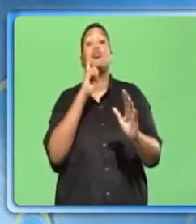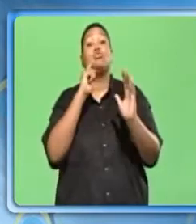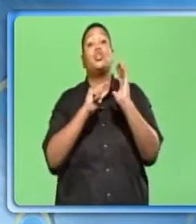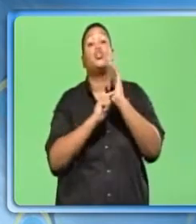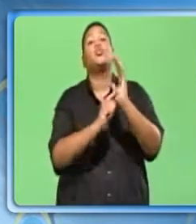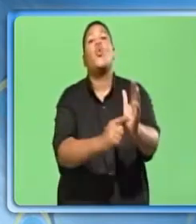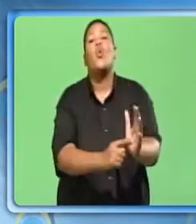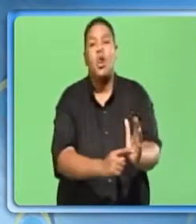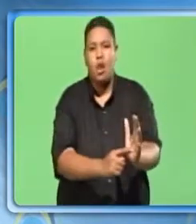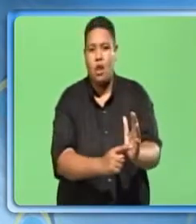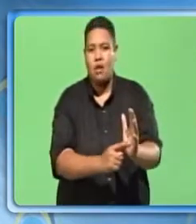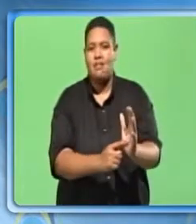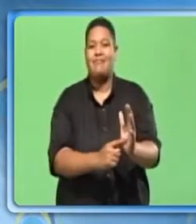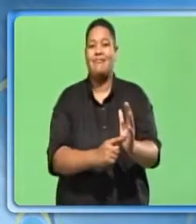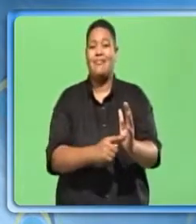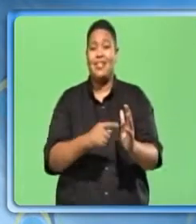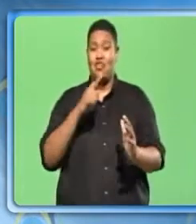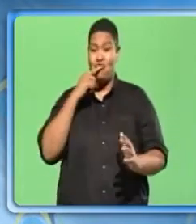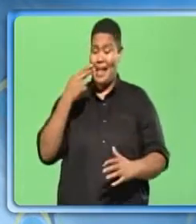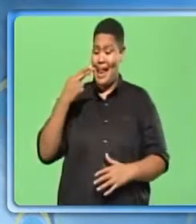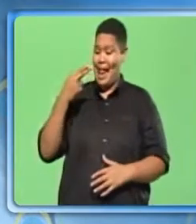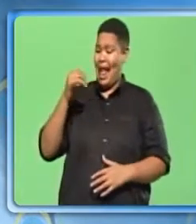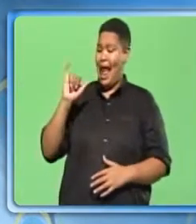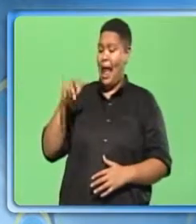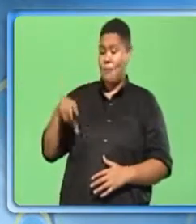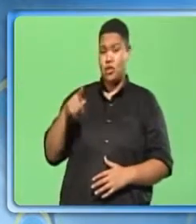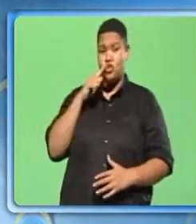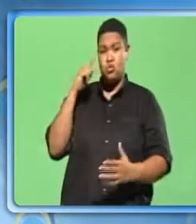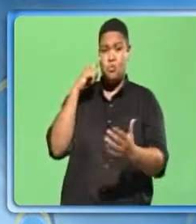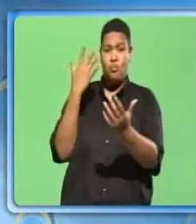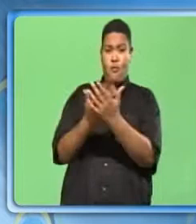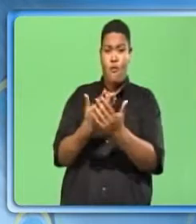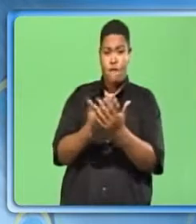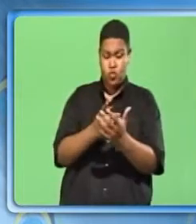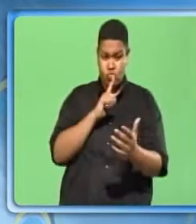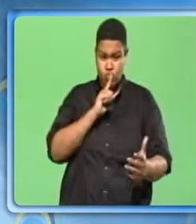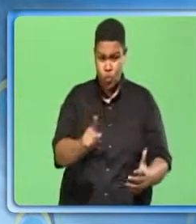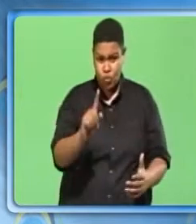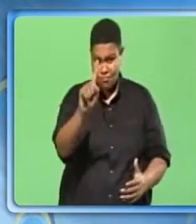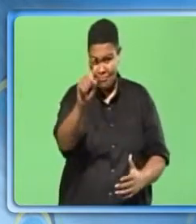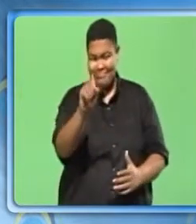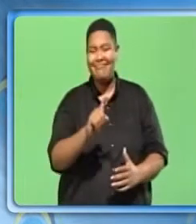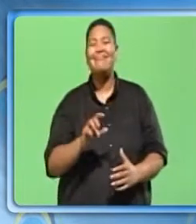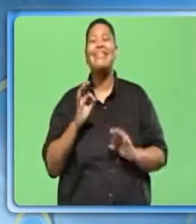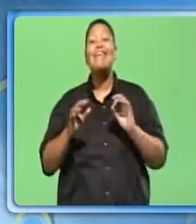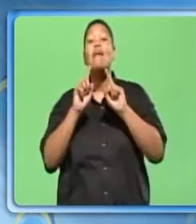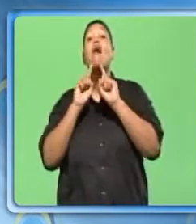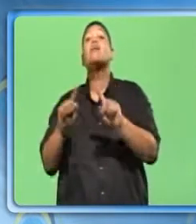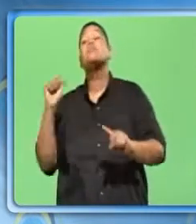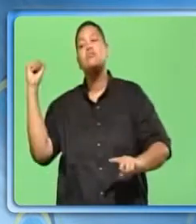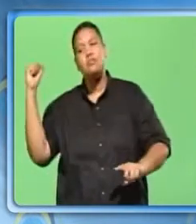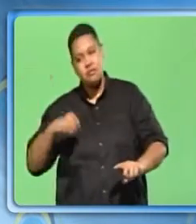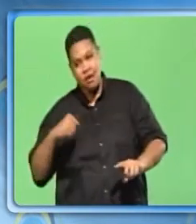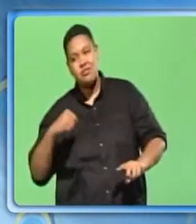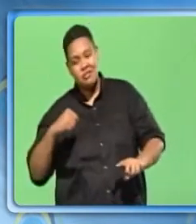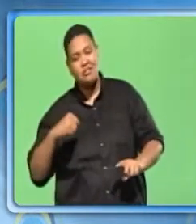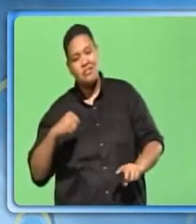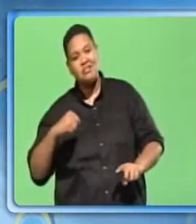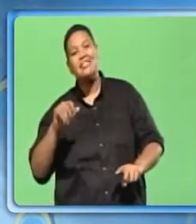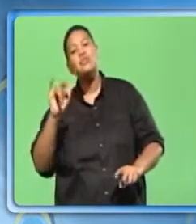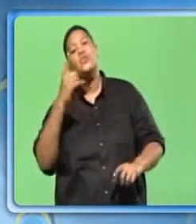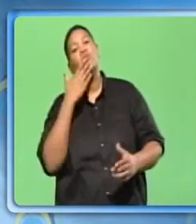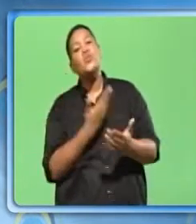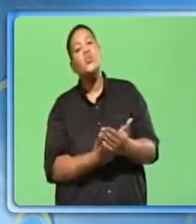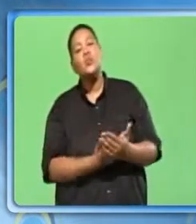demonstrated? Is the hypothesis proven to be true? If the answer is yes, that's